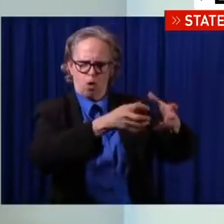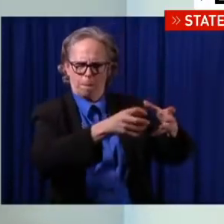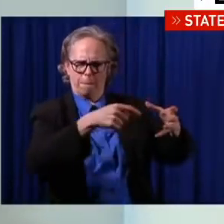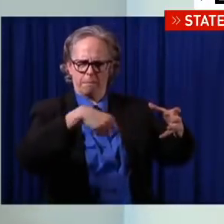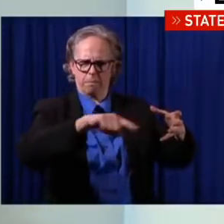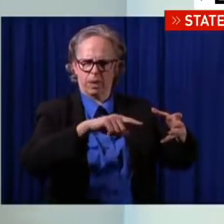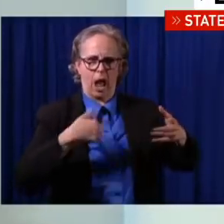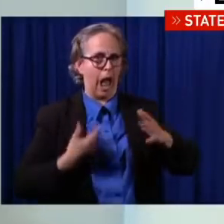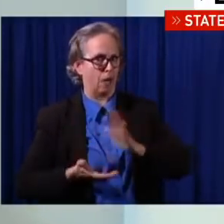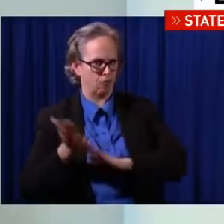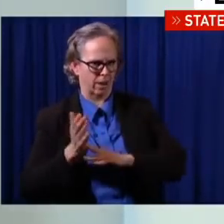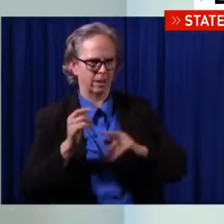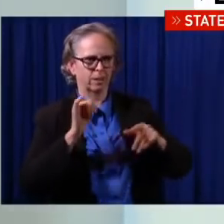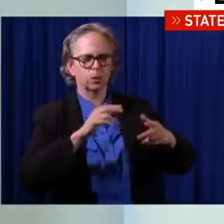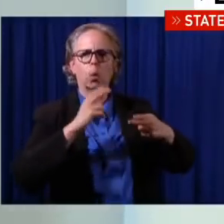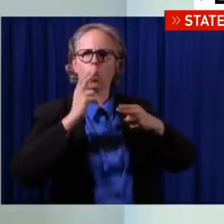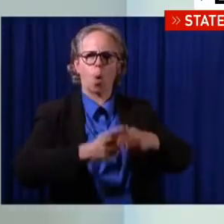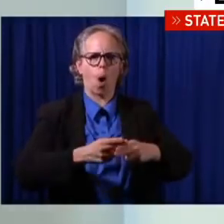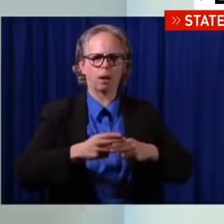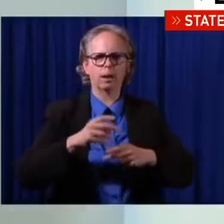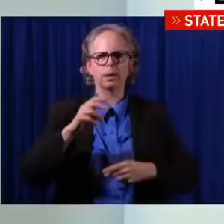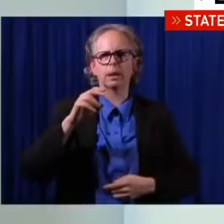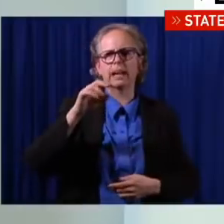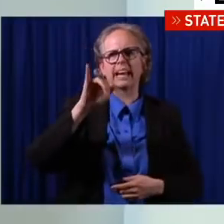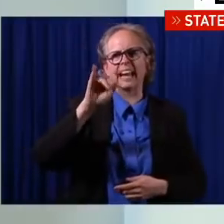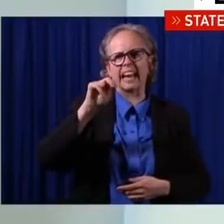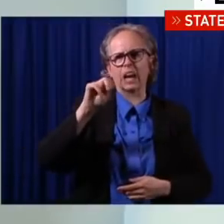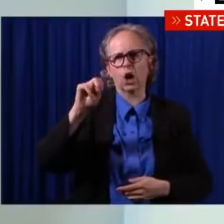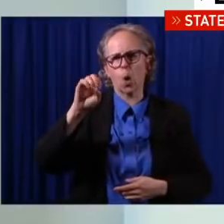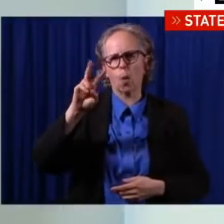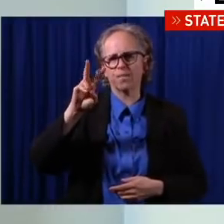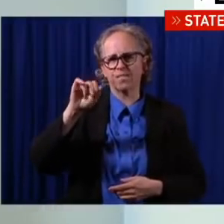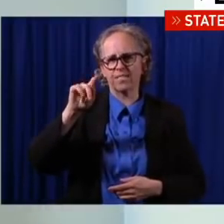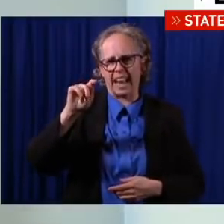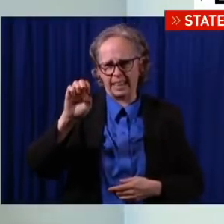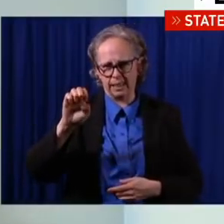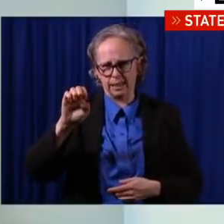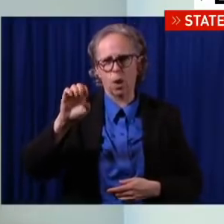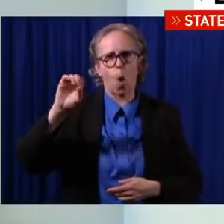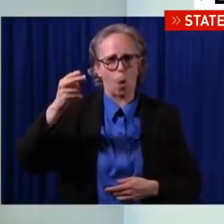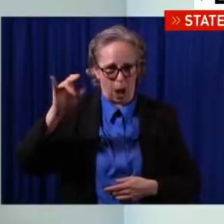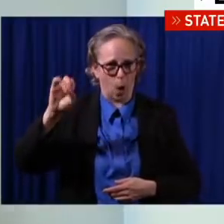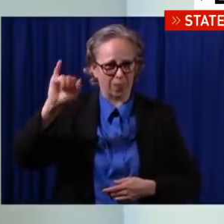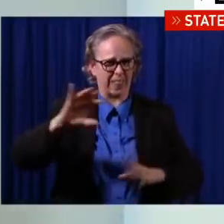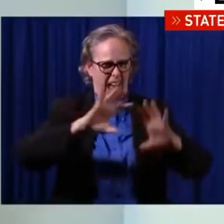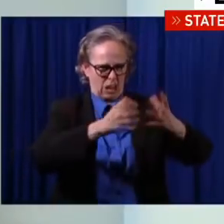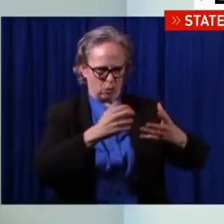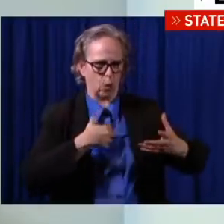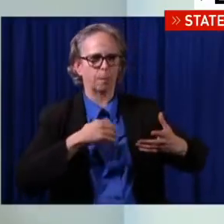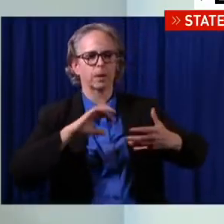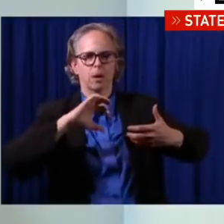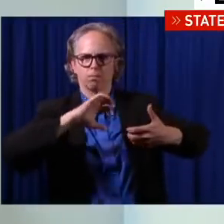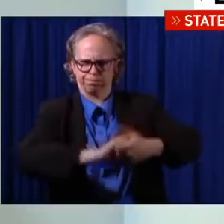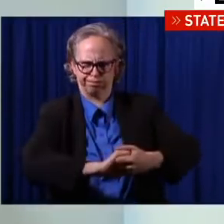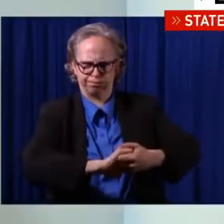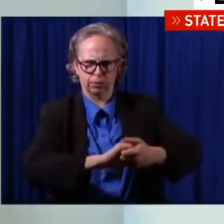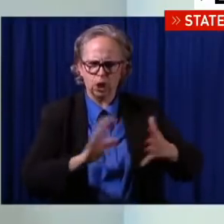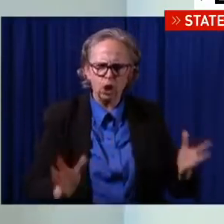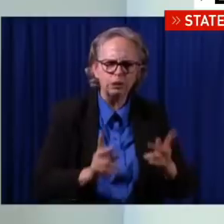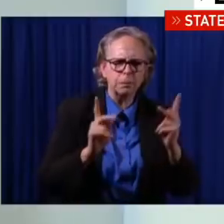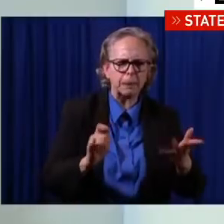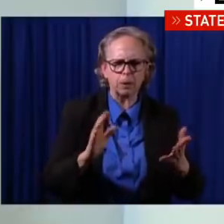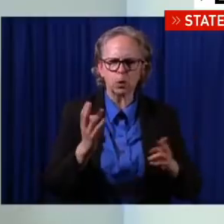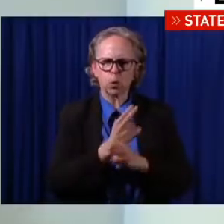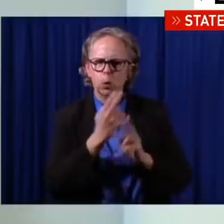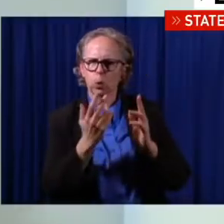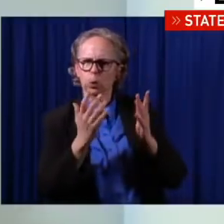Ohio. We try to use technology to improve the way we serve our customers and to use technology to become more productive and really make